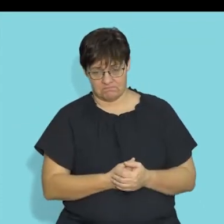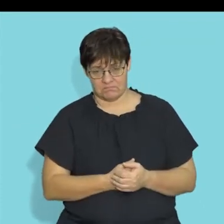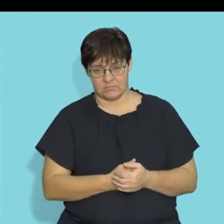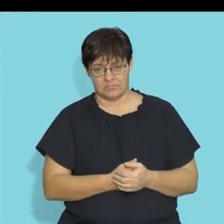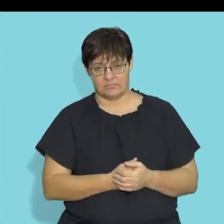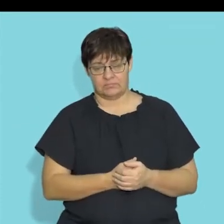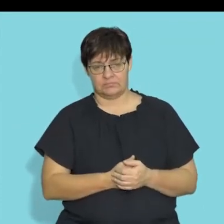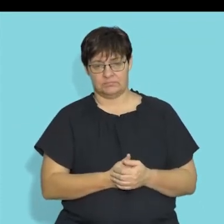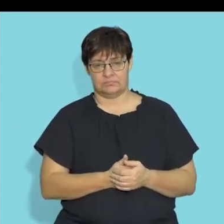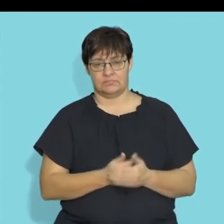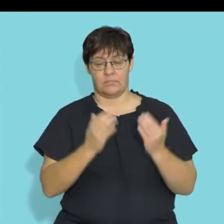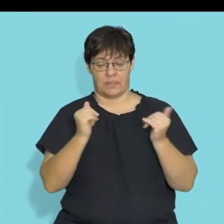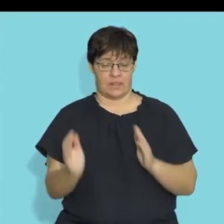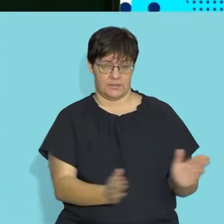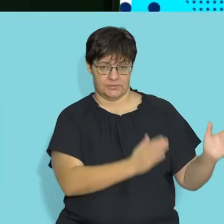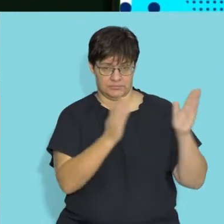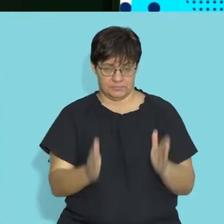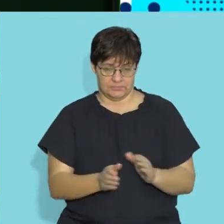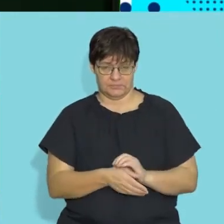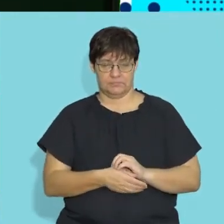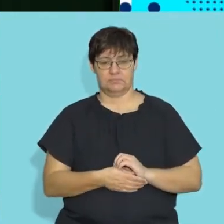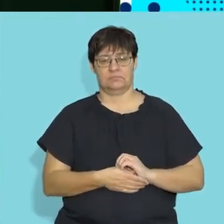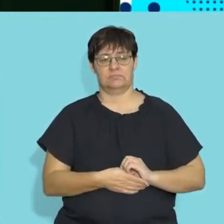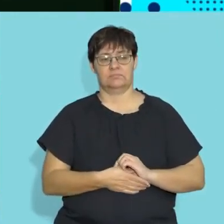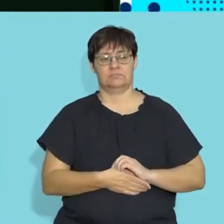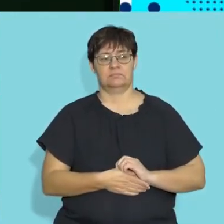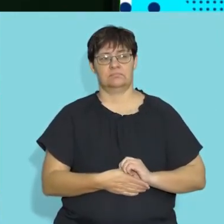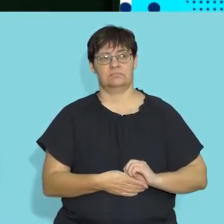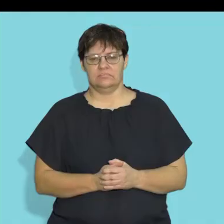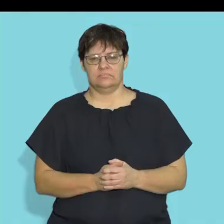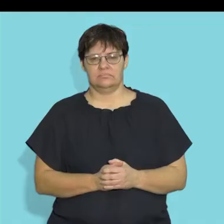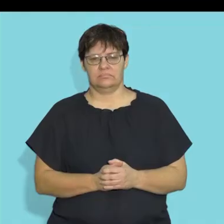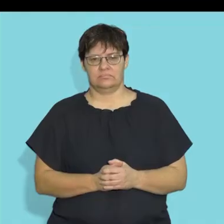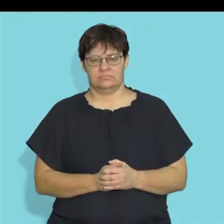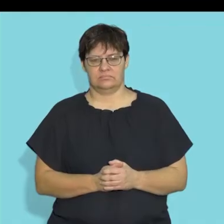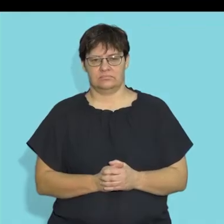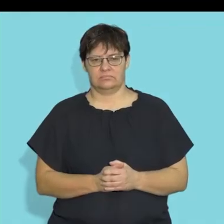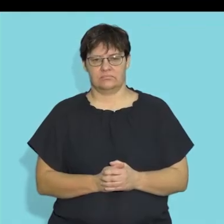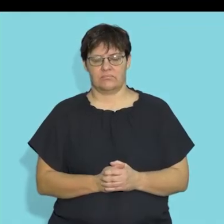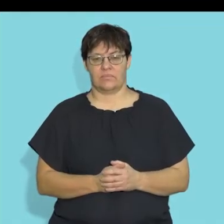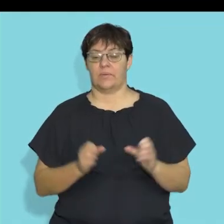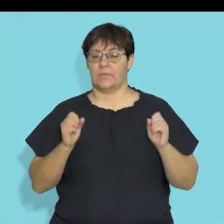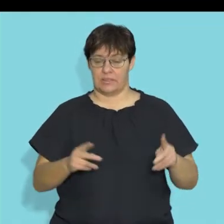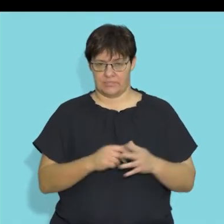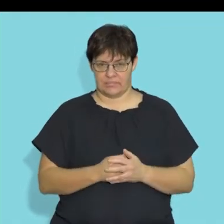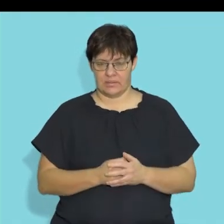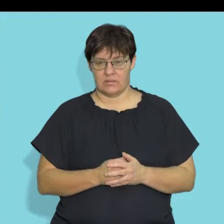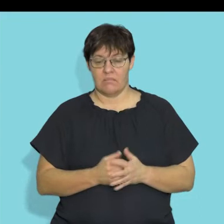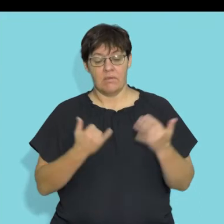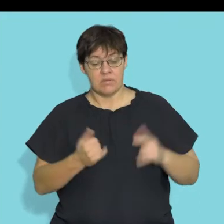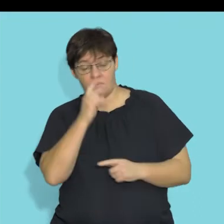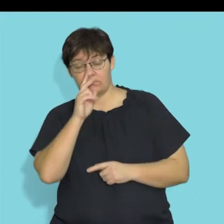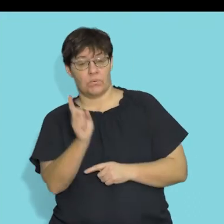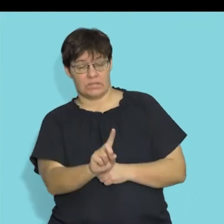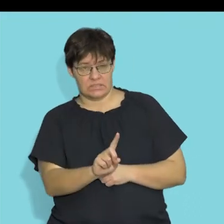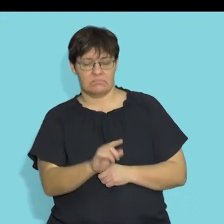use the facilities. Okay, next one. Right, the next one we're looking at is the